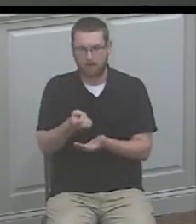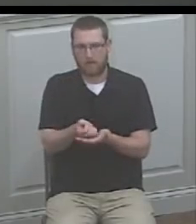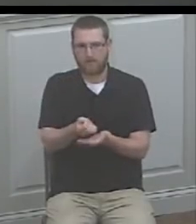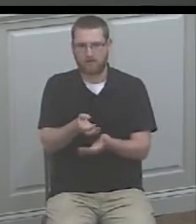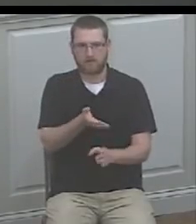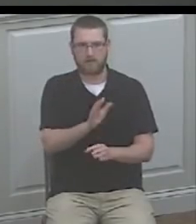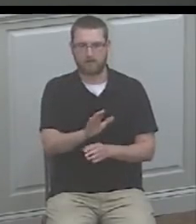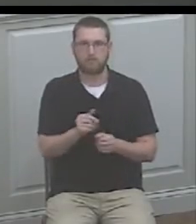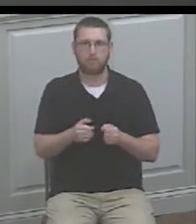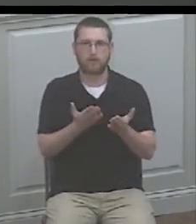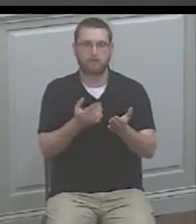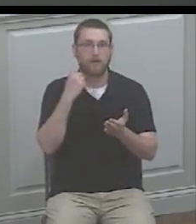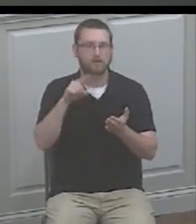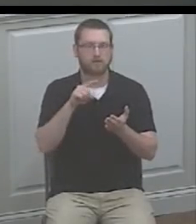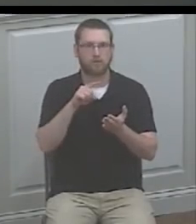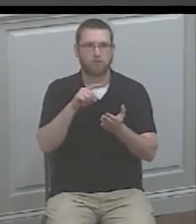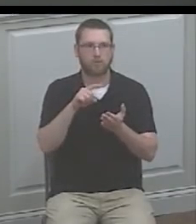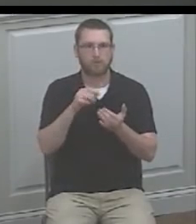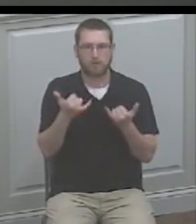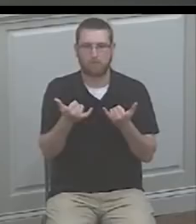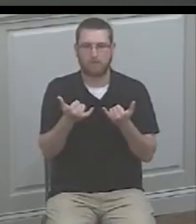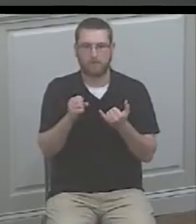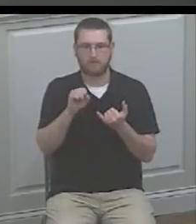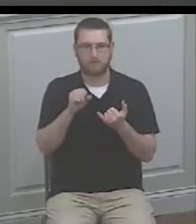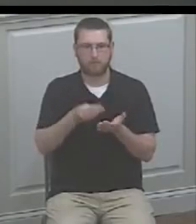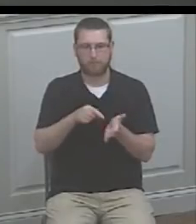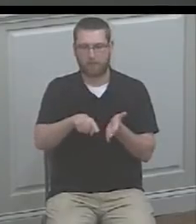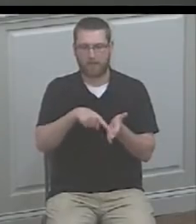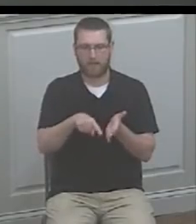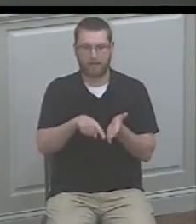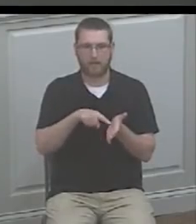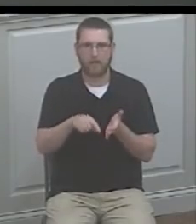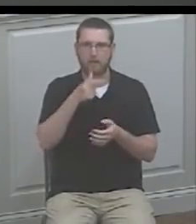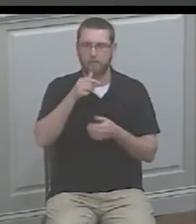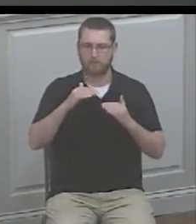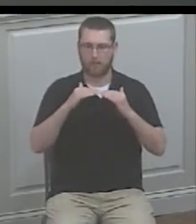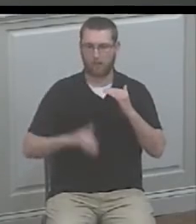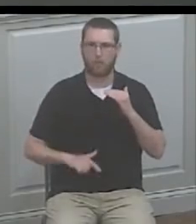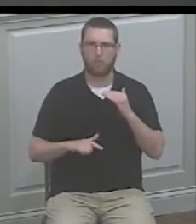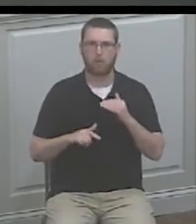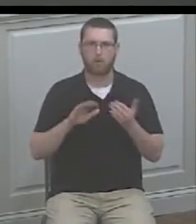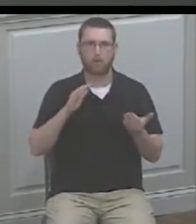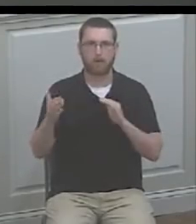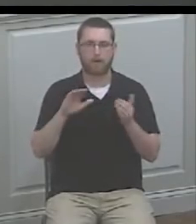in his recommendation, saying the current salaries of elected officials is very low compared to